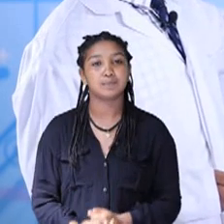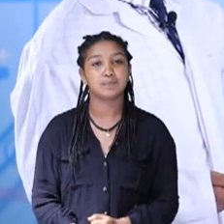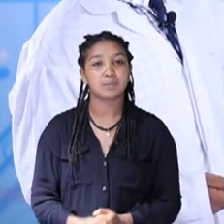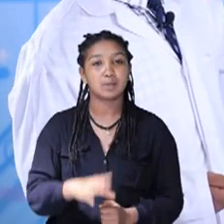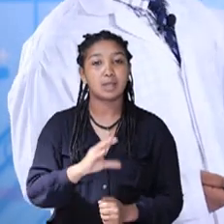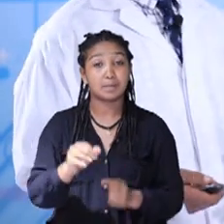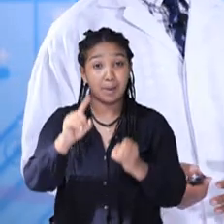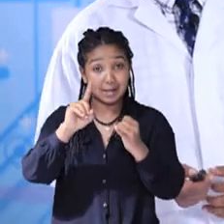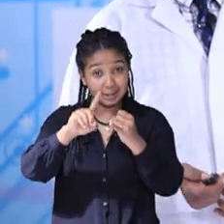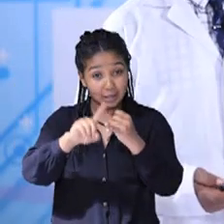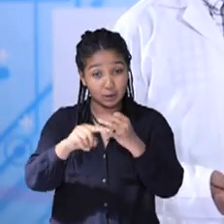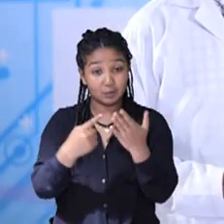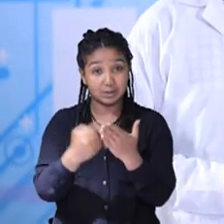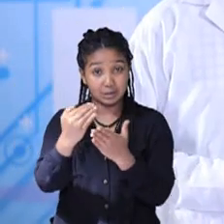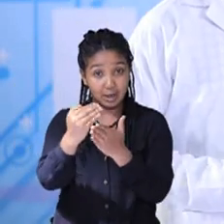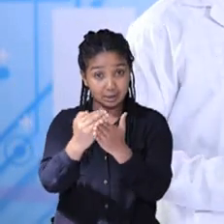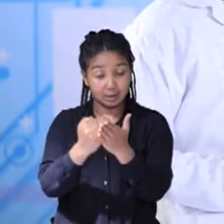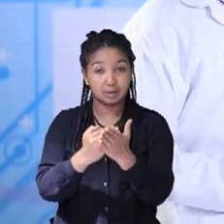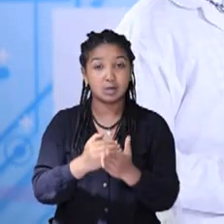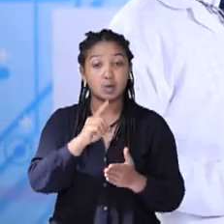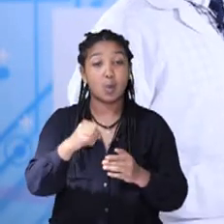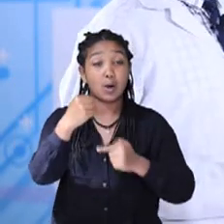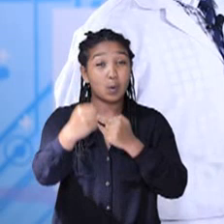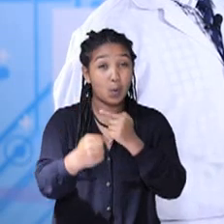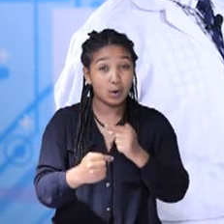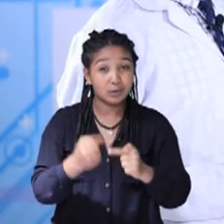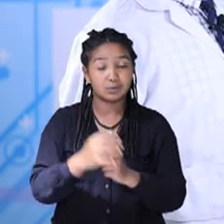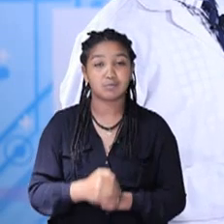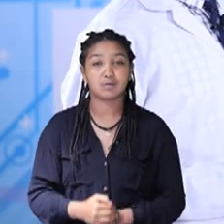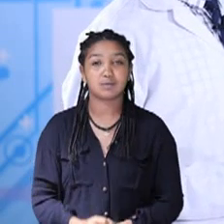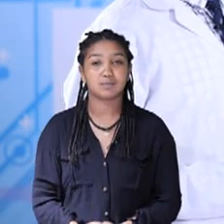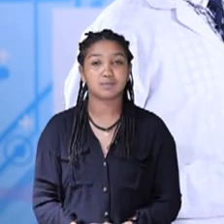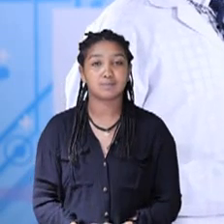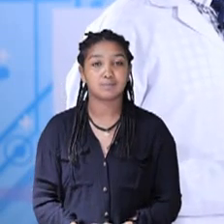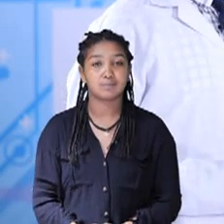And by the end of this lesson, you are going to